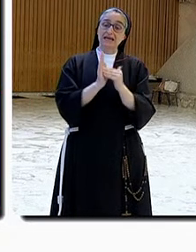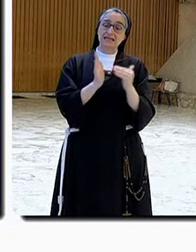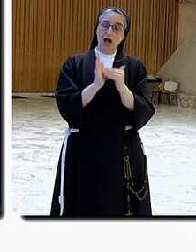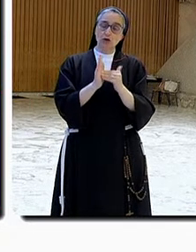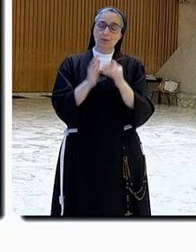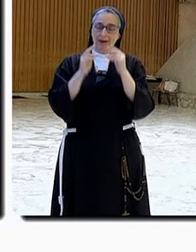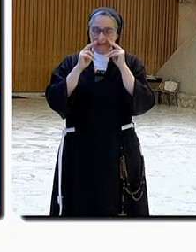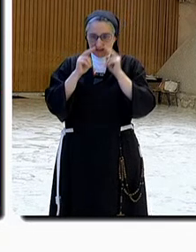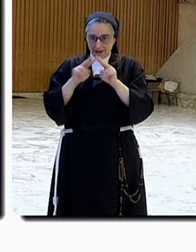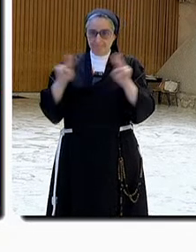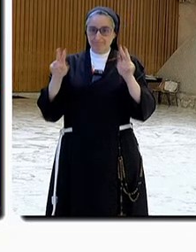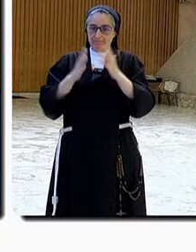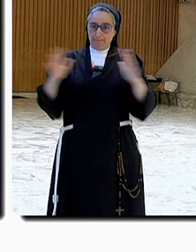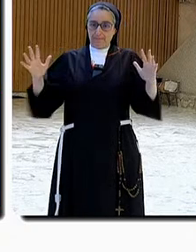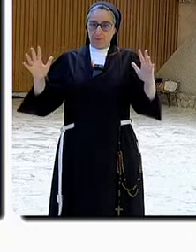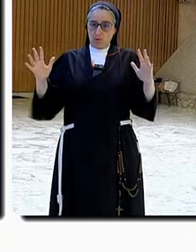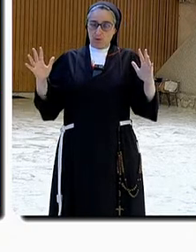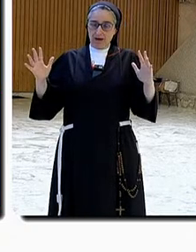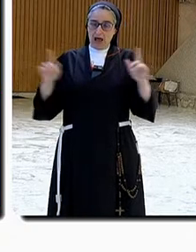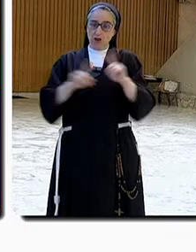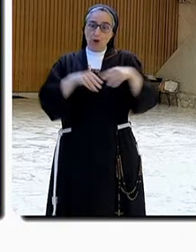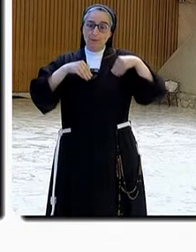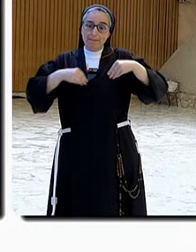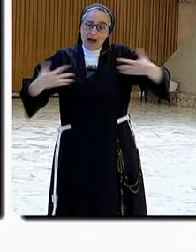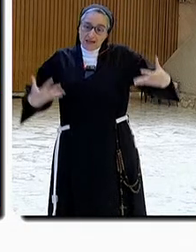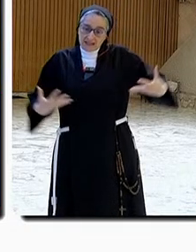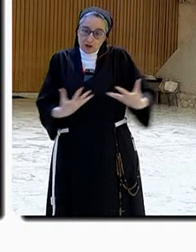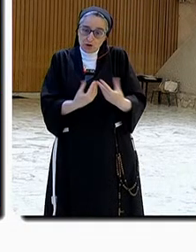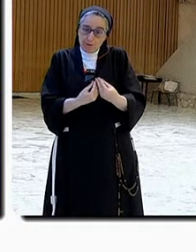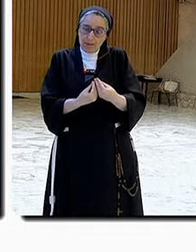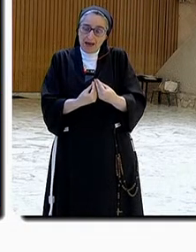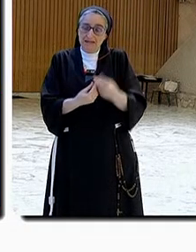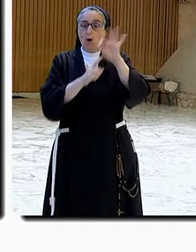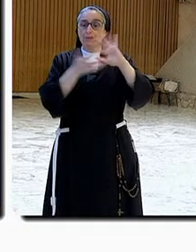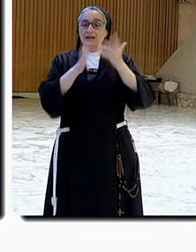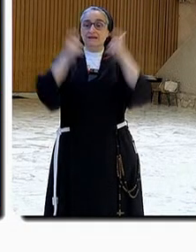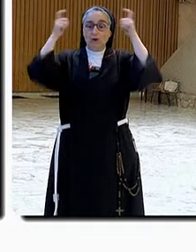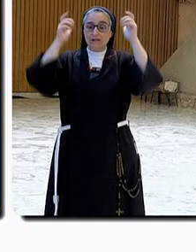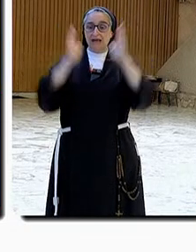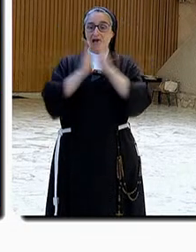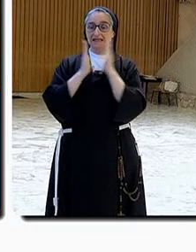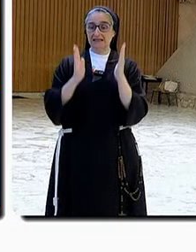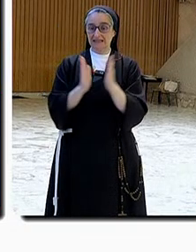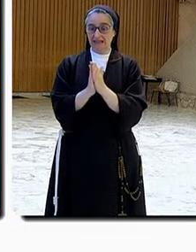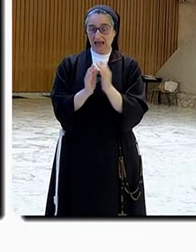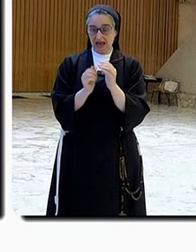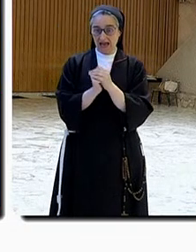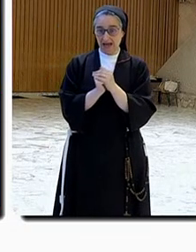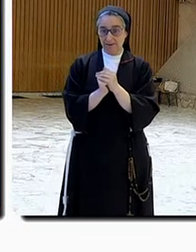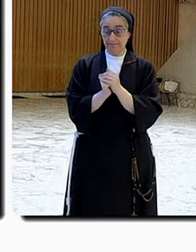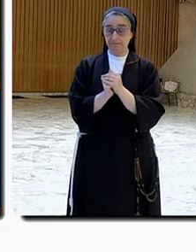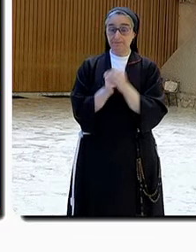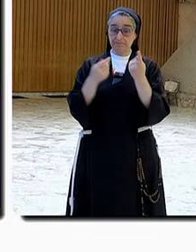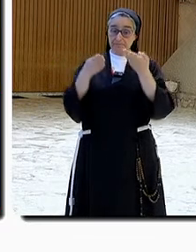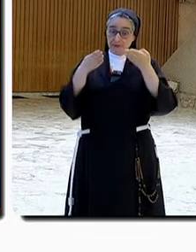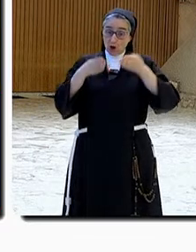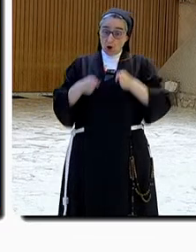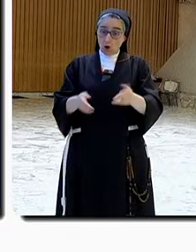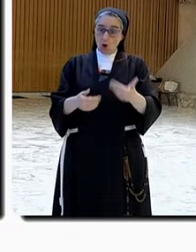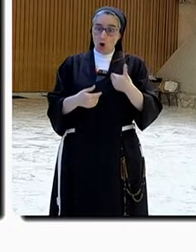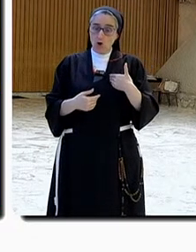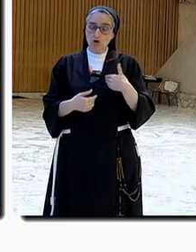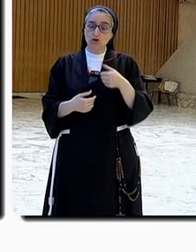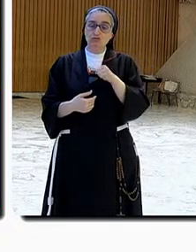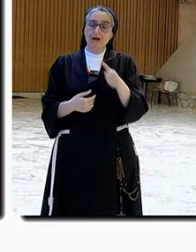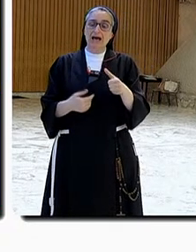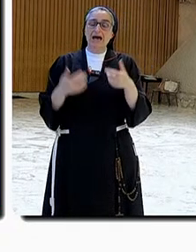the church," end quote. Instead of viewing family ministry as simply ministry to families,